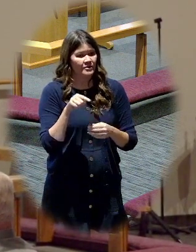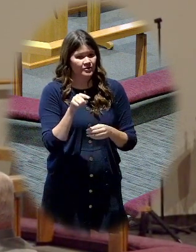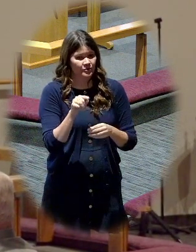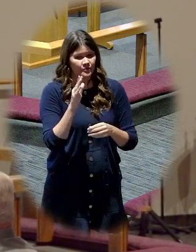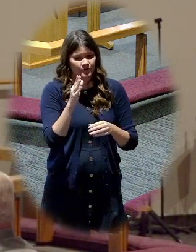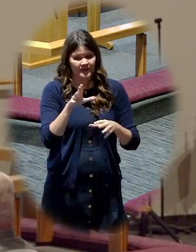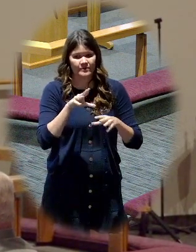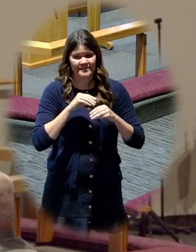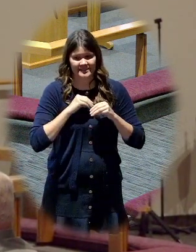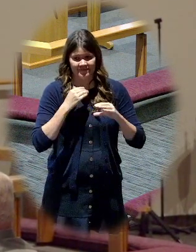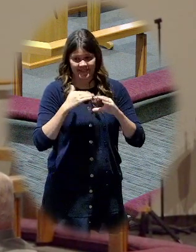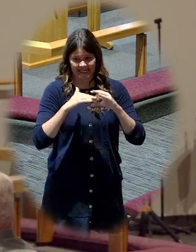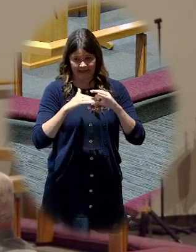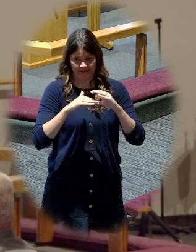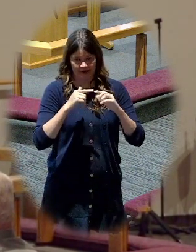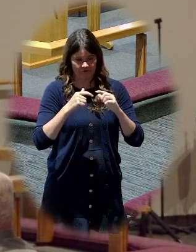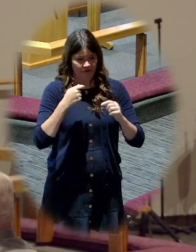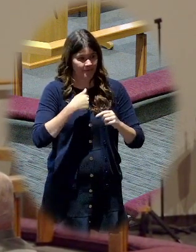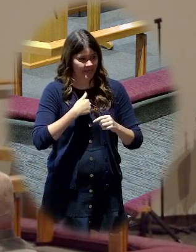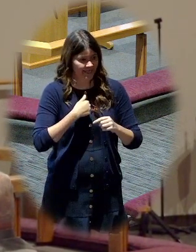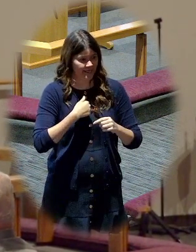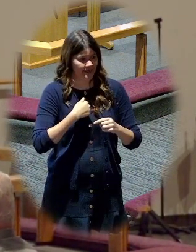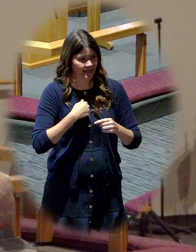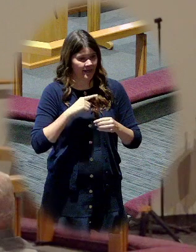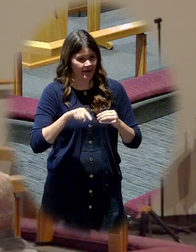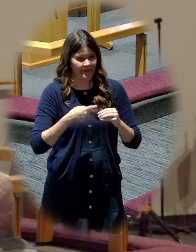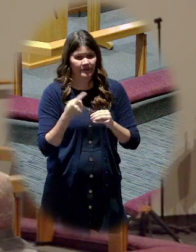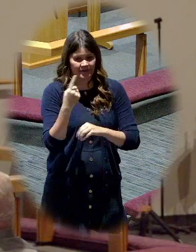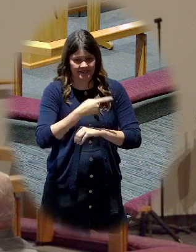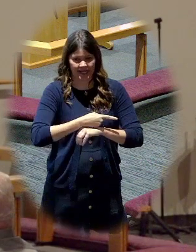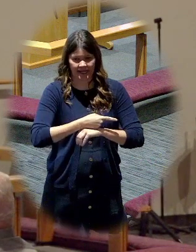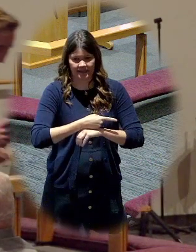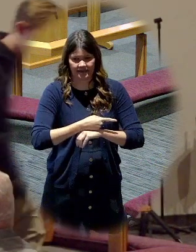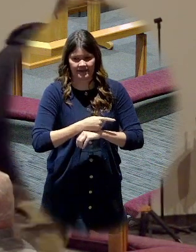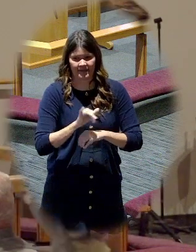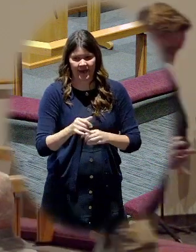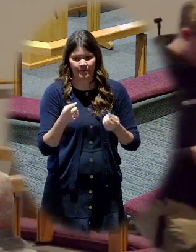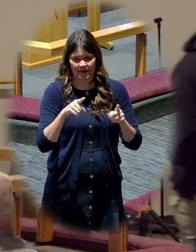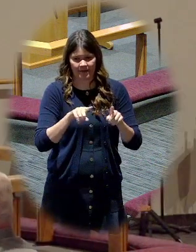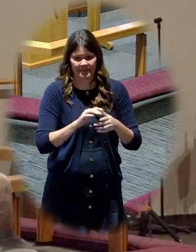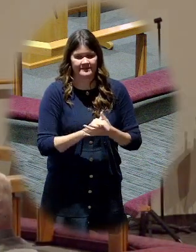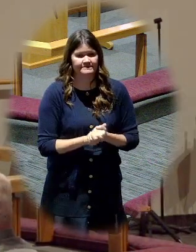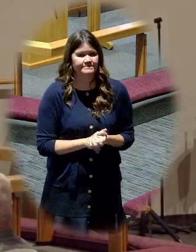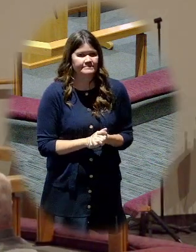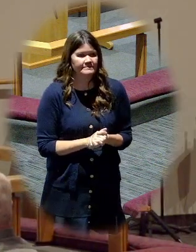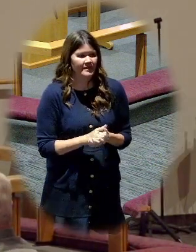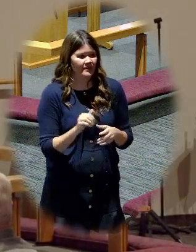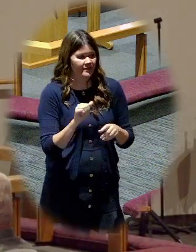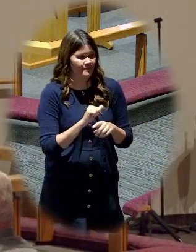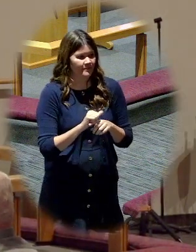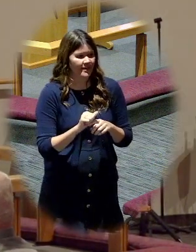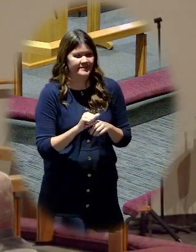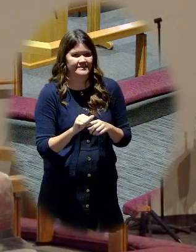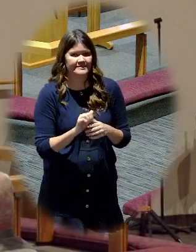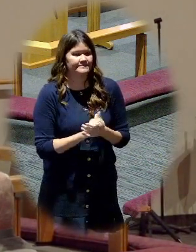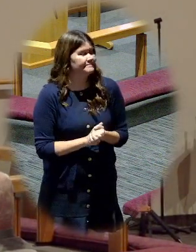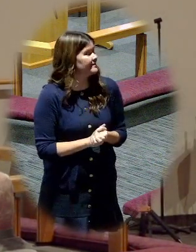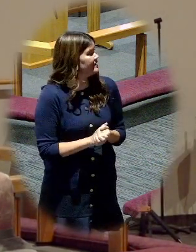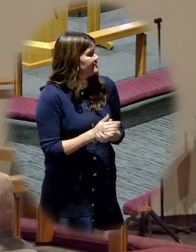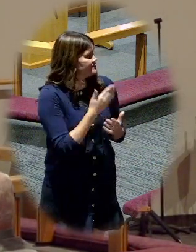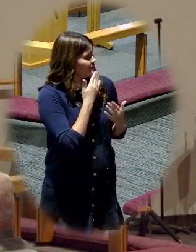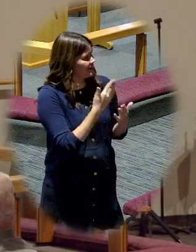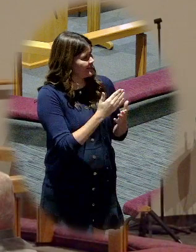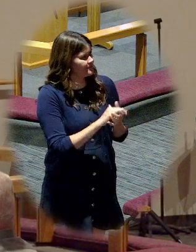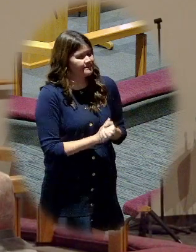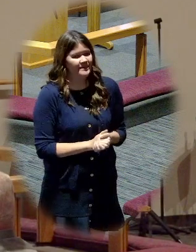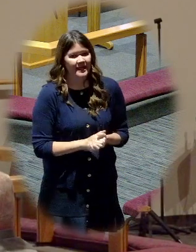about a replacement date. So that is all on that. Thank you. All right, thank you, Jonah. And also, too, last